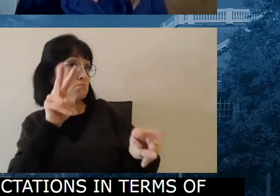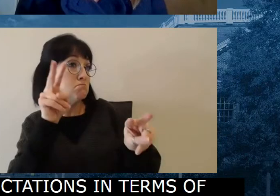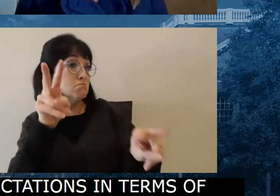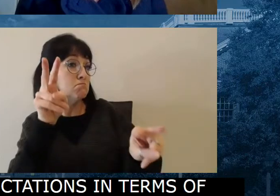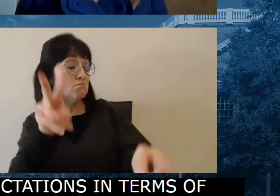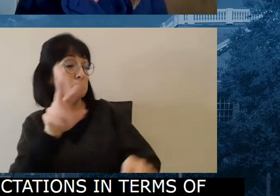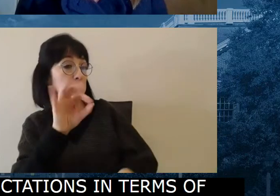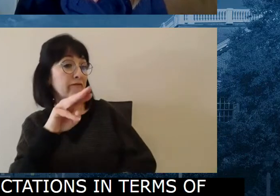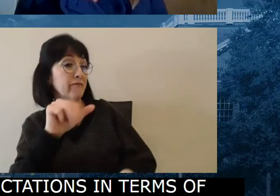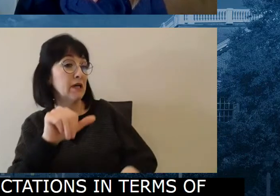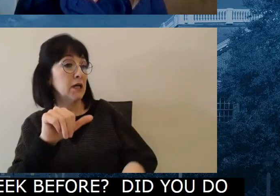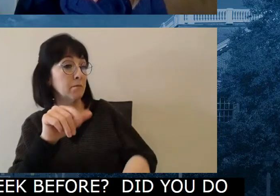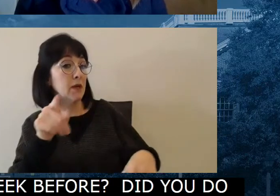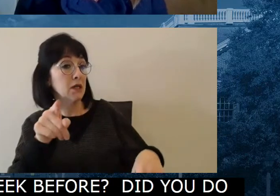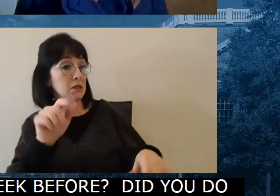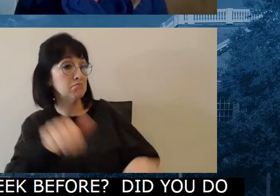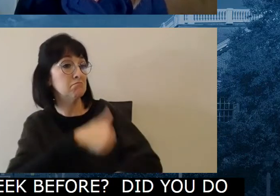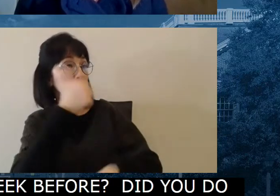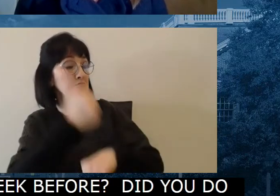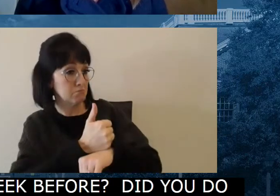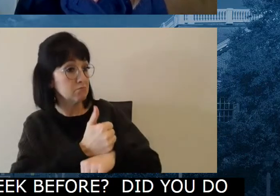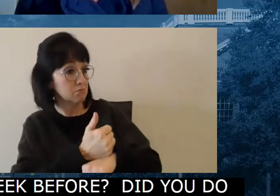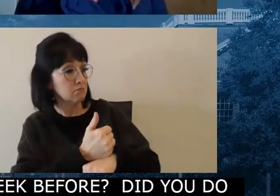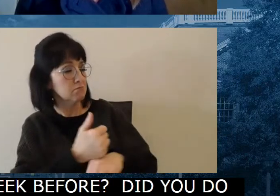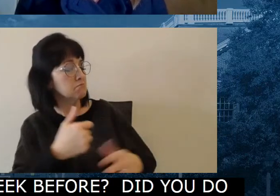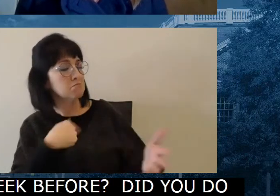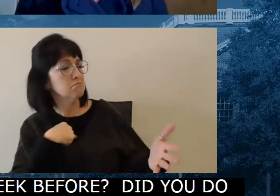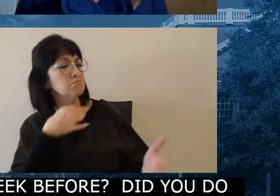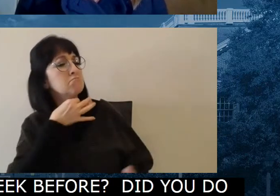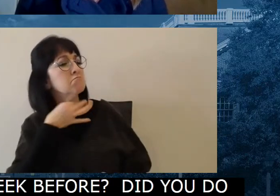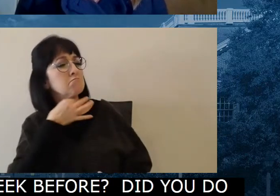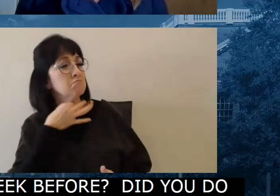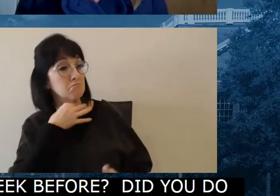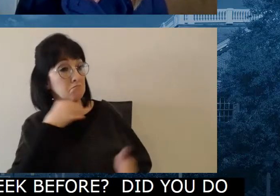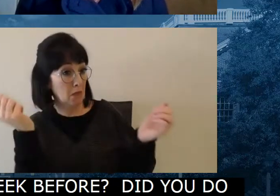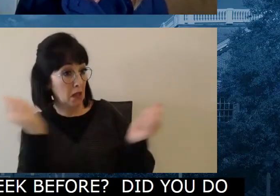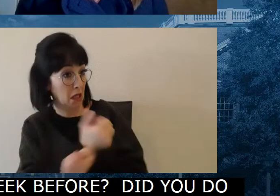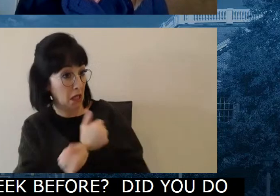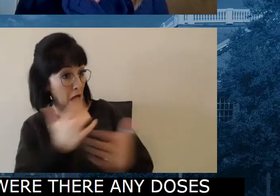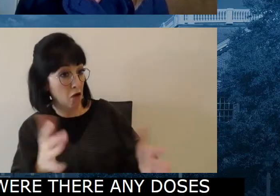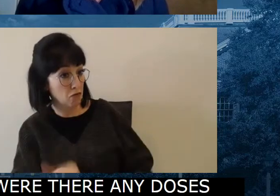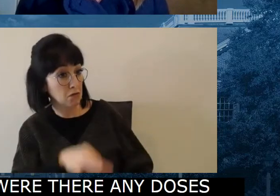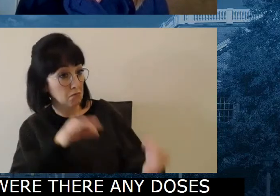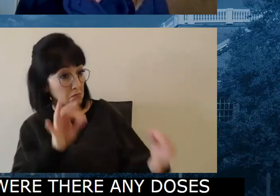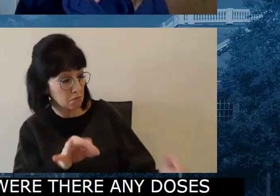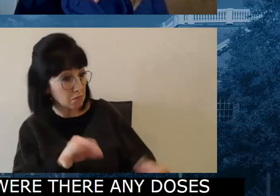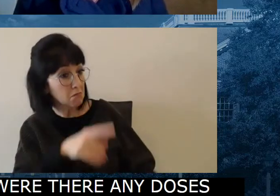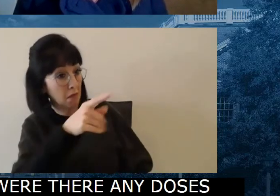there any doses left over? If so, what happens to those doses?